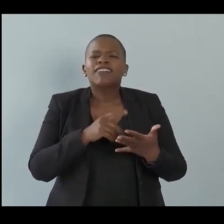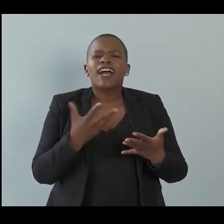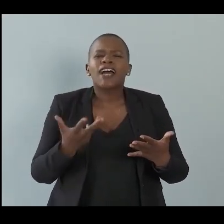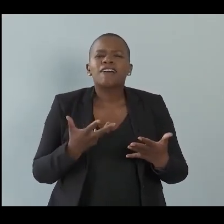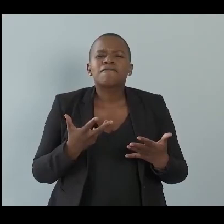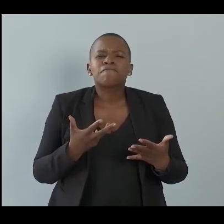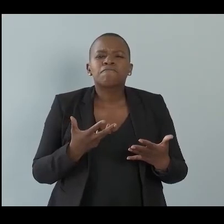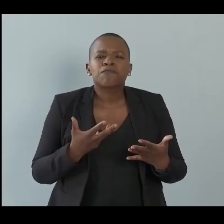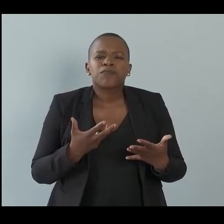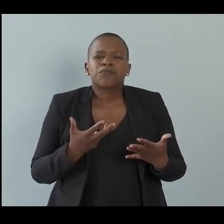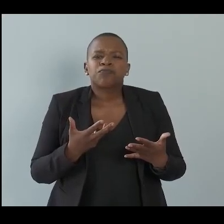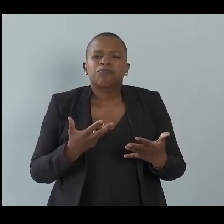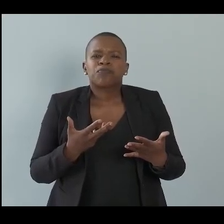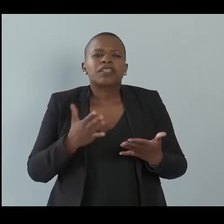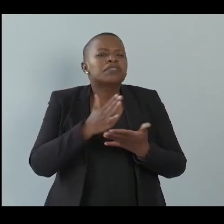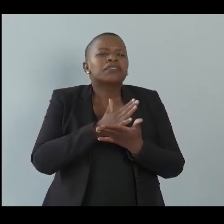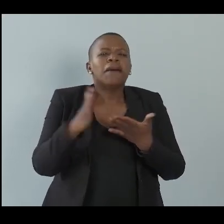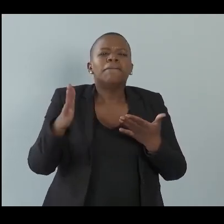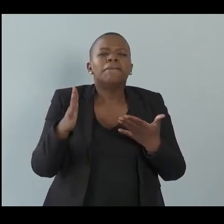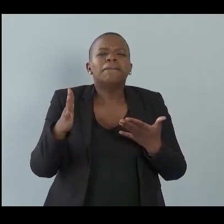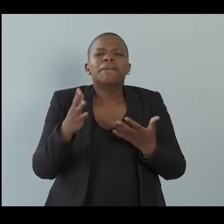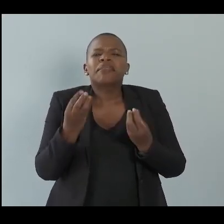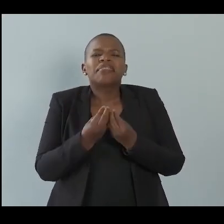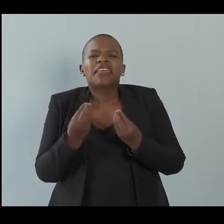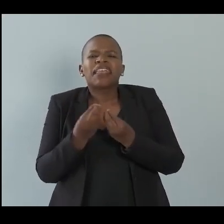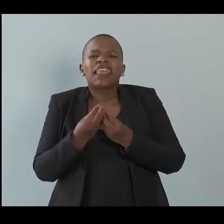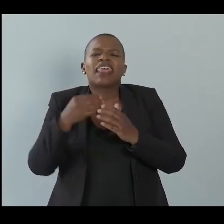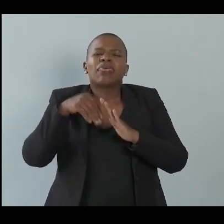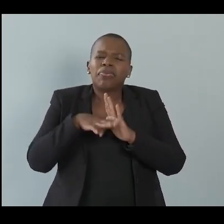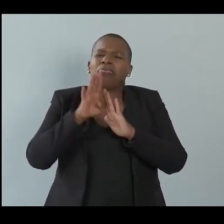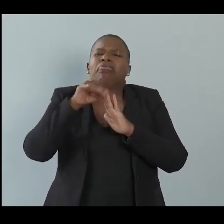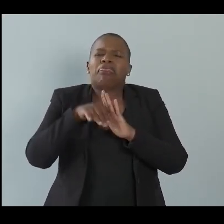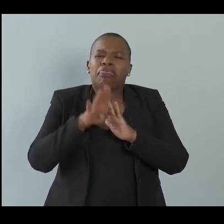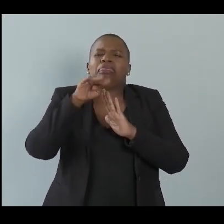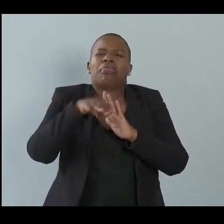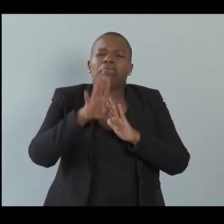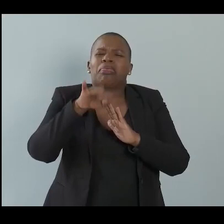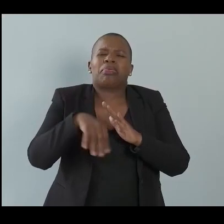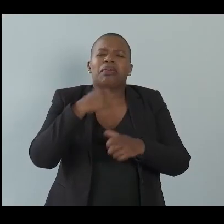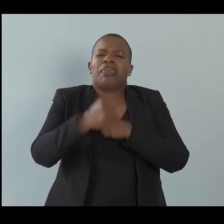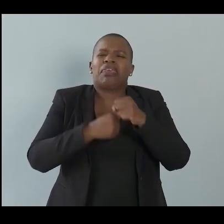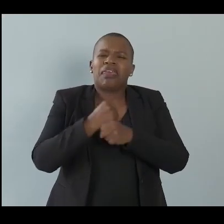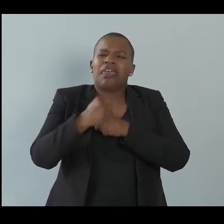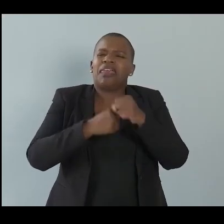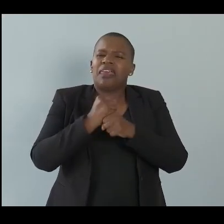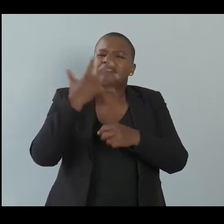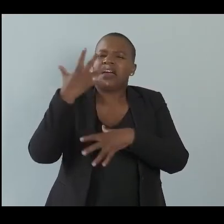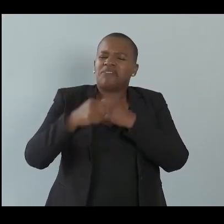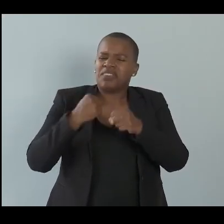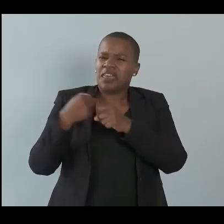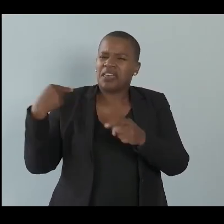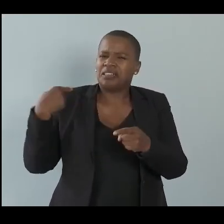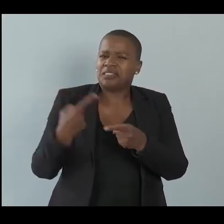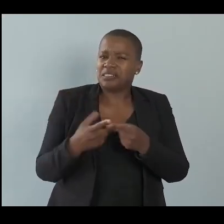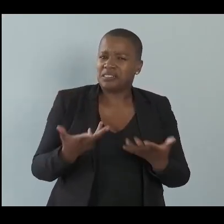consistently underperformed by 1,000 basis points per annum over the last 5 years. And